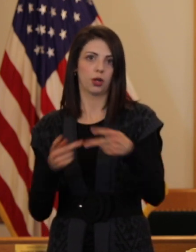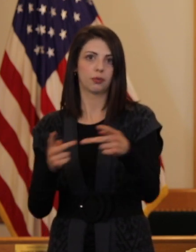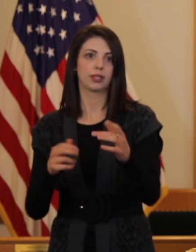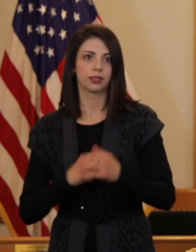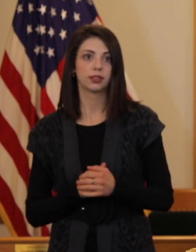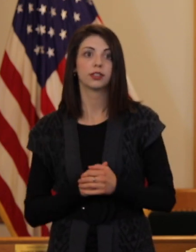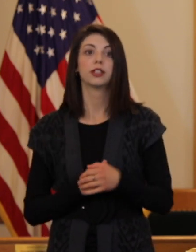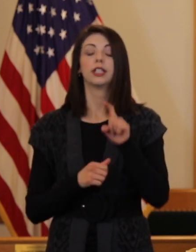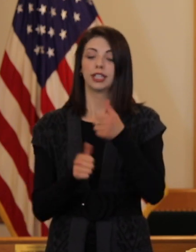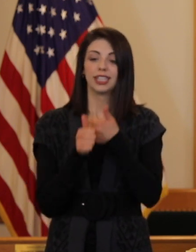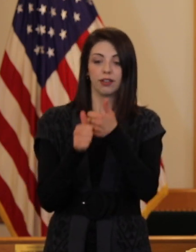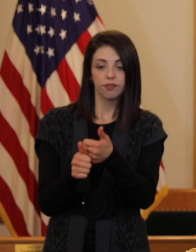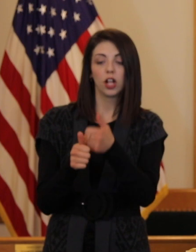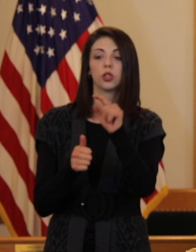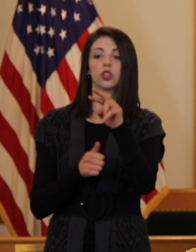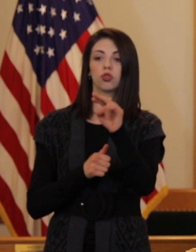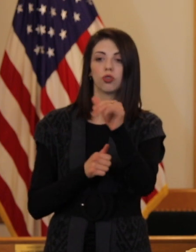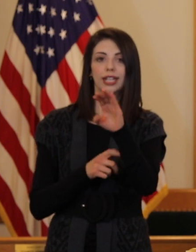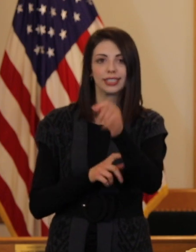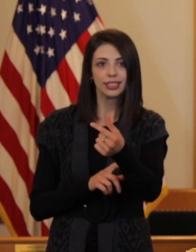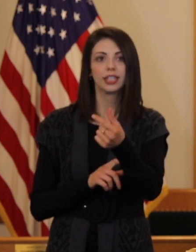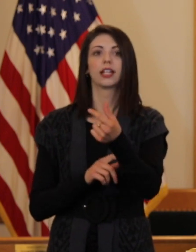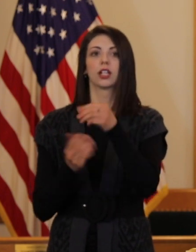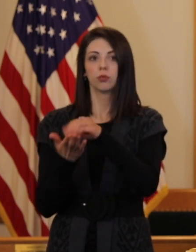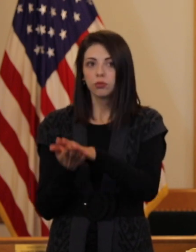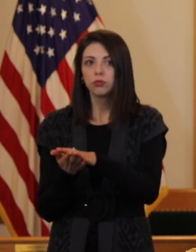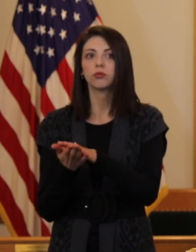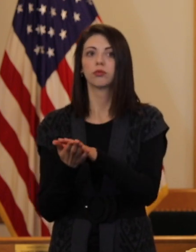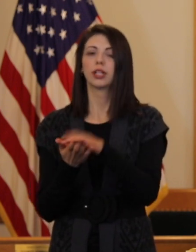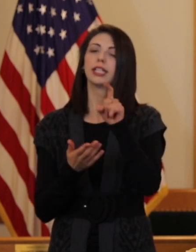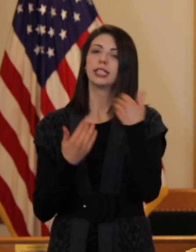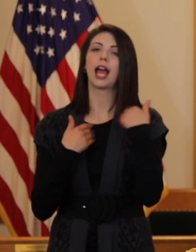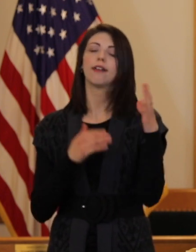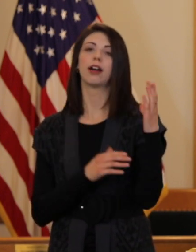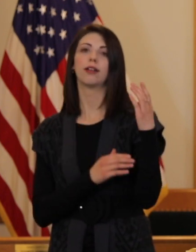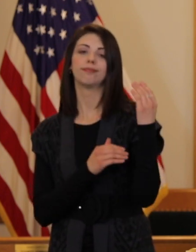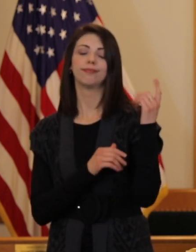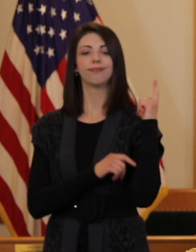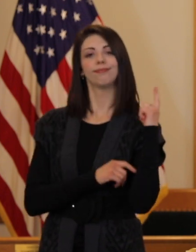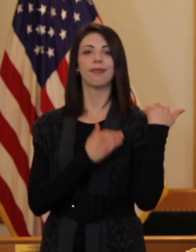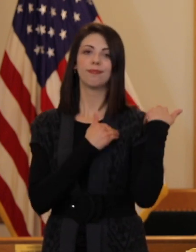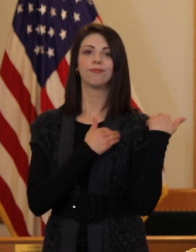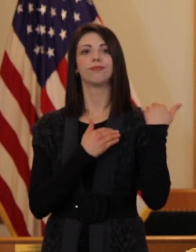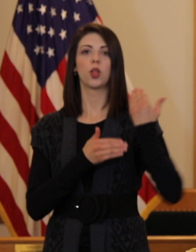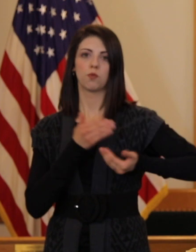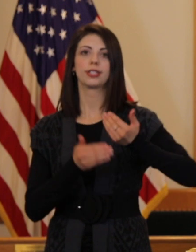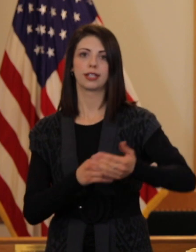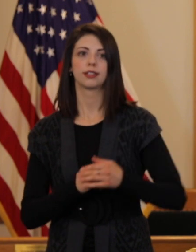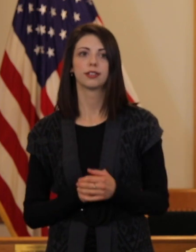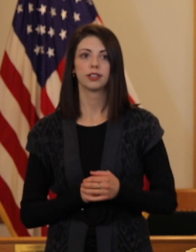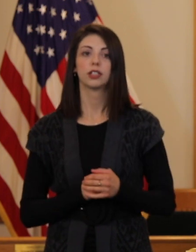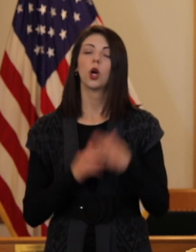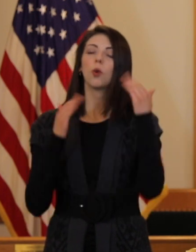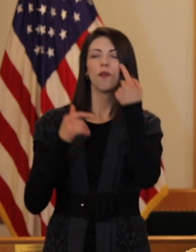tracing, tracking, and reporting of cases, and to develop a liability process. We hope to have more guidance and